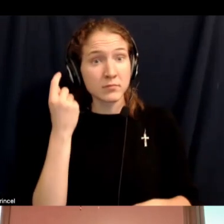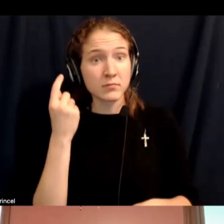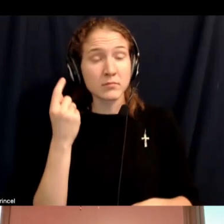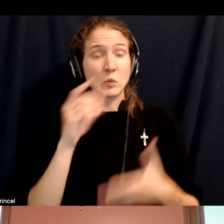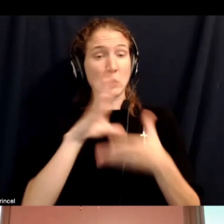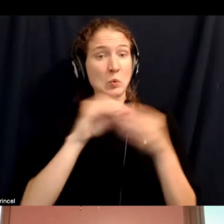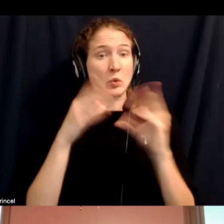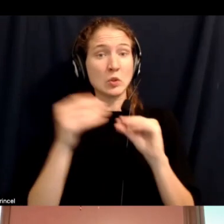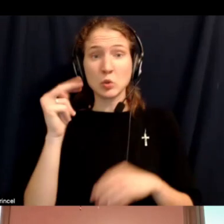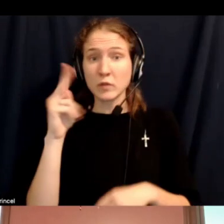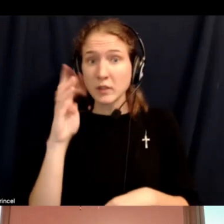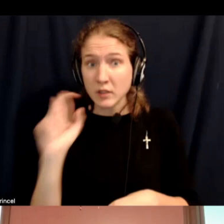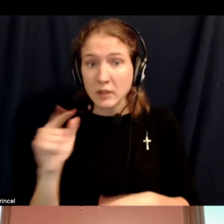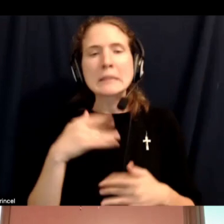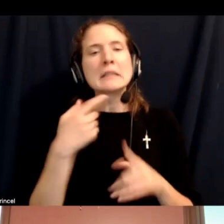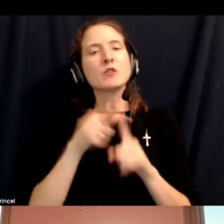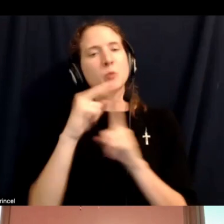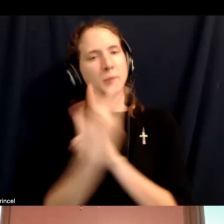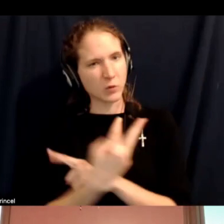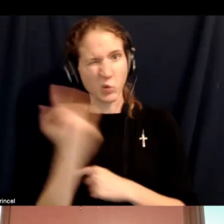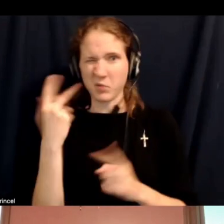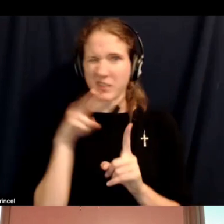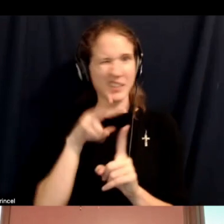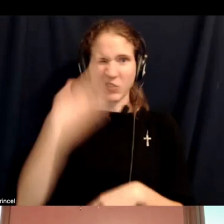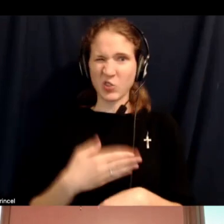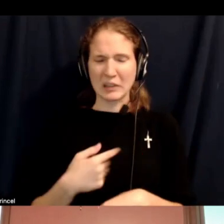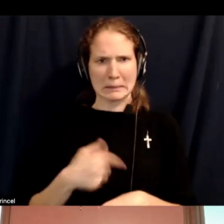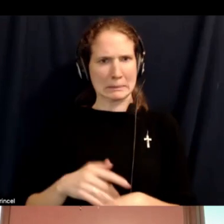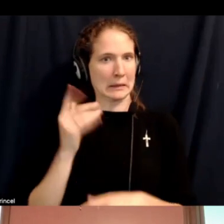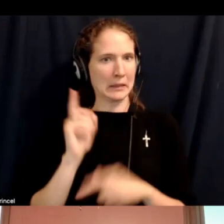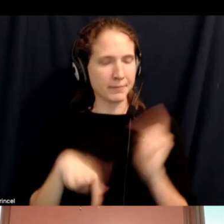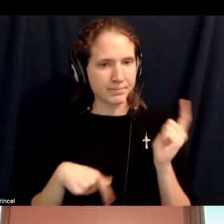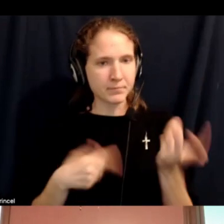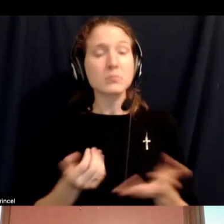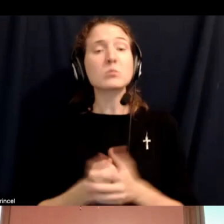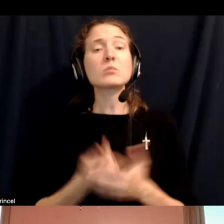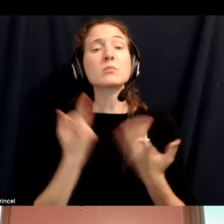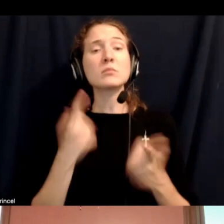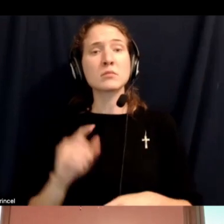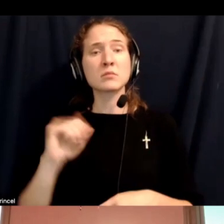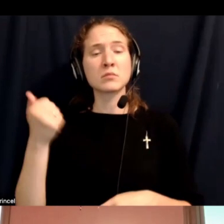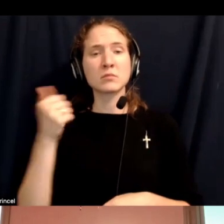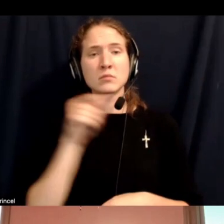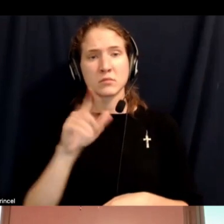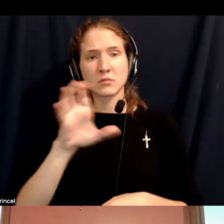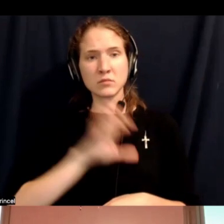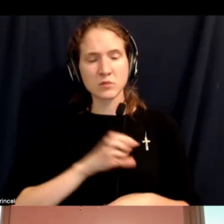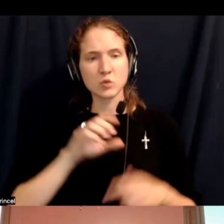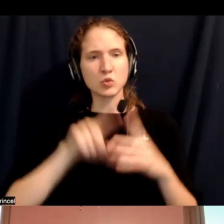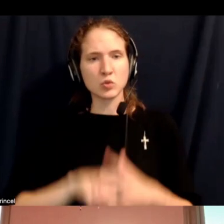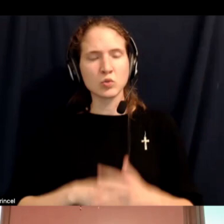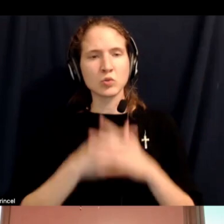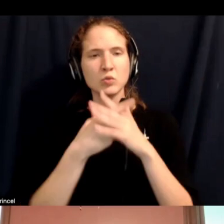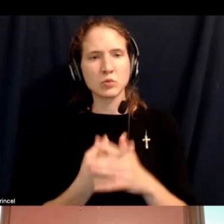and I'm not sure I'm capable of it. So what happens is other characters begin to